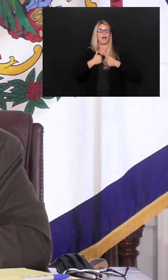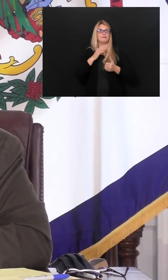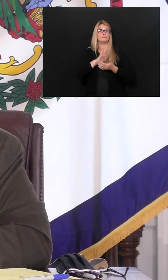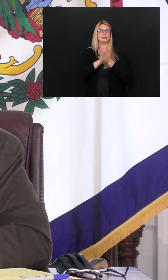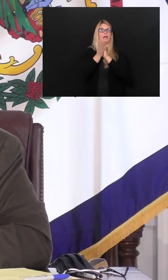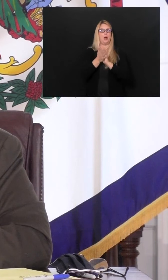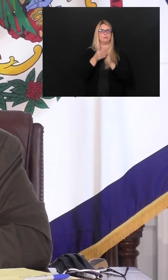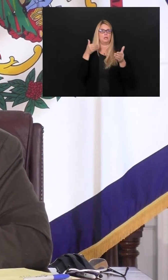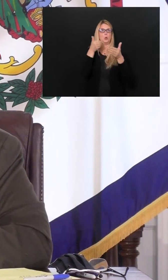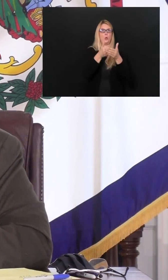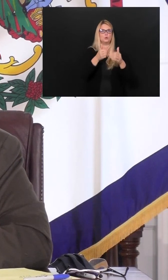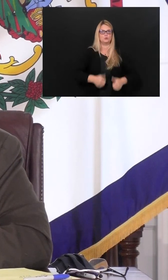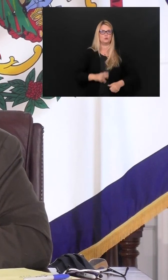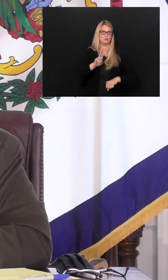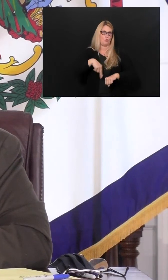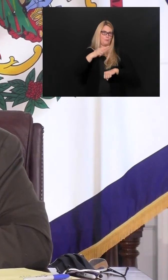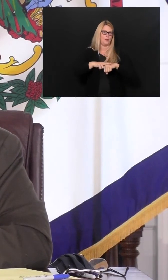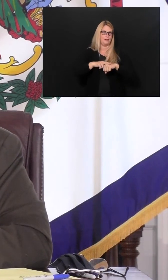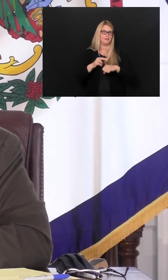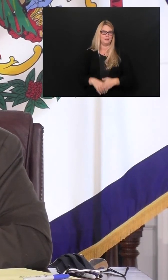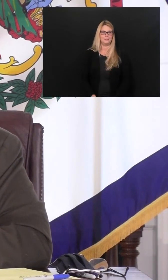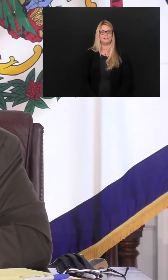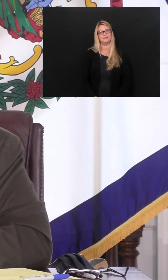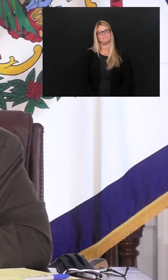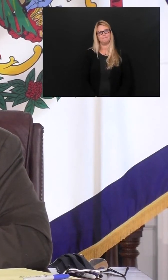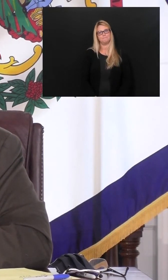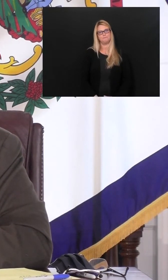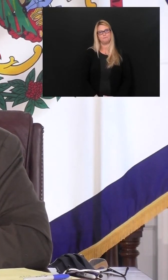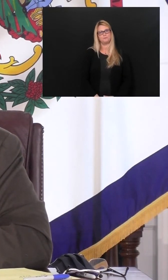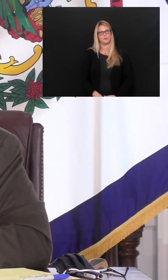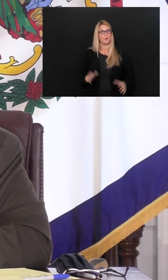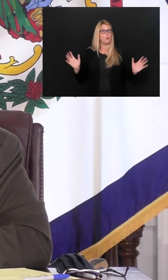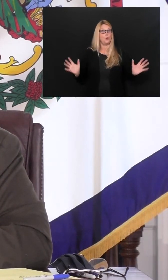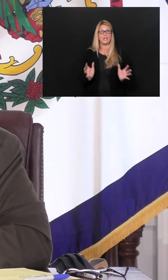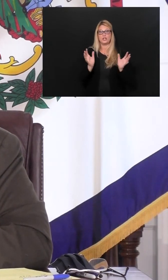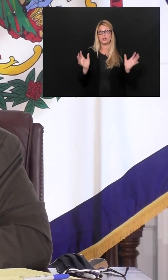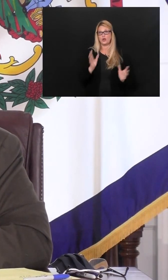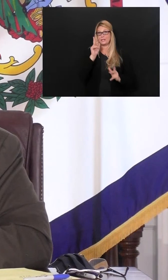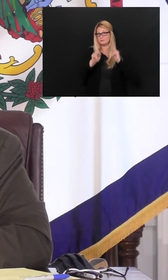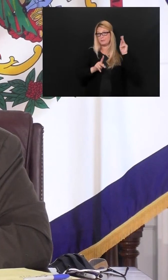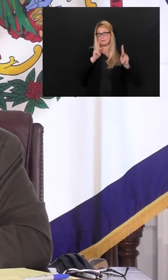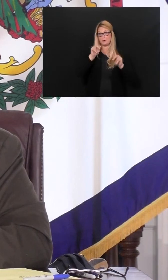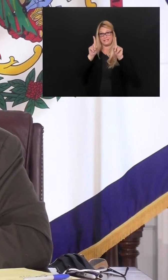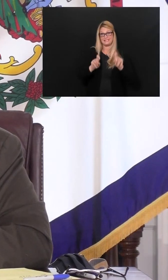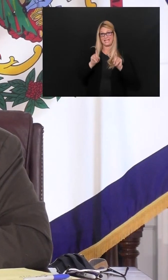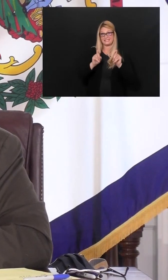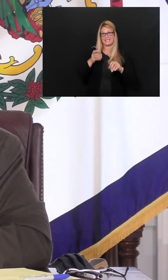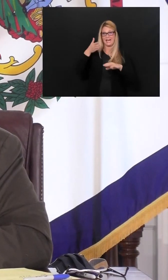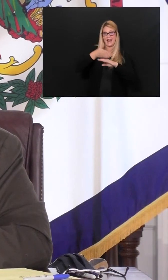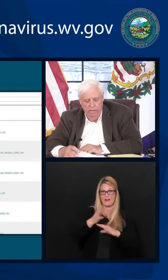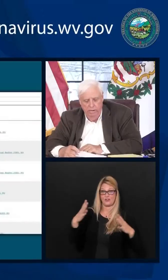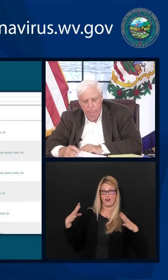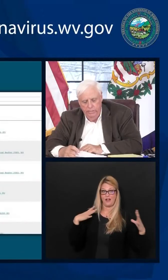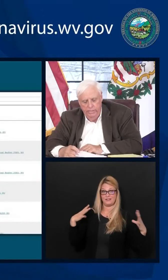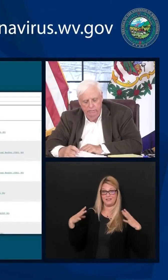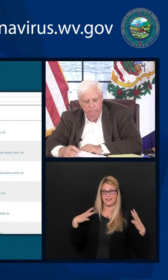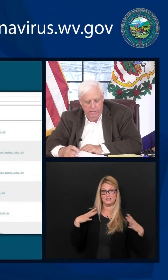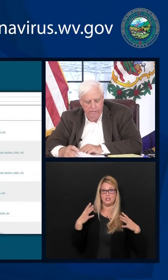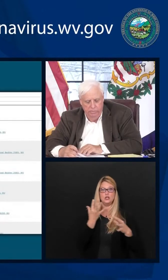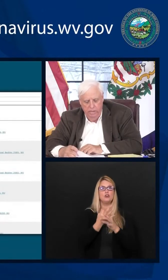as we can possibly make it. You know, we encourage people to get testing after the holidays that they've been through with Thanksgiving. Our